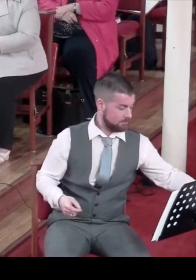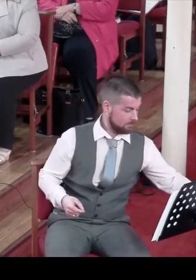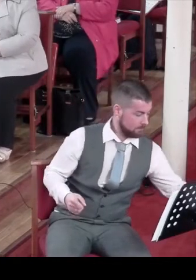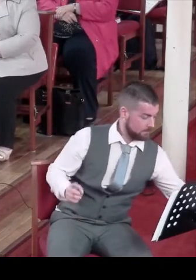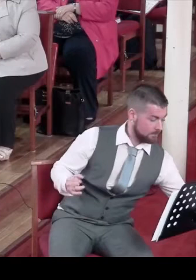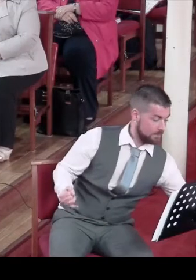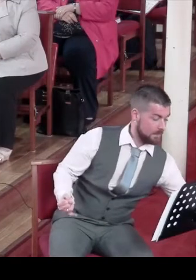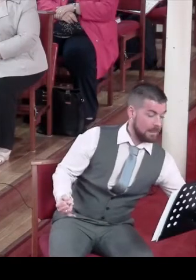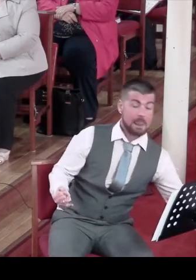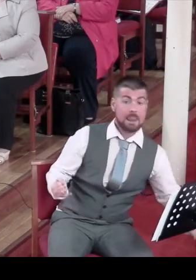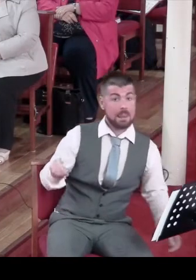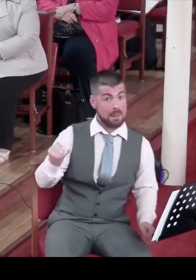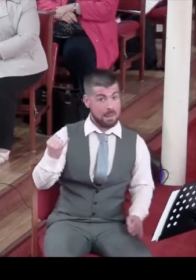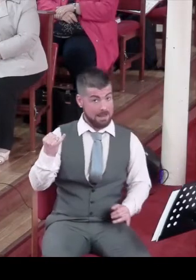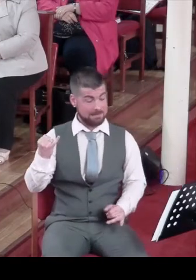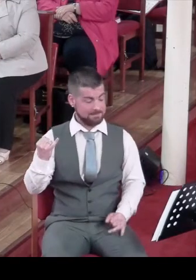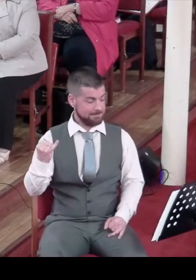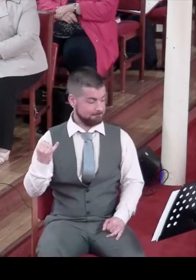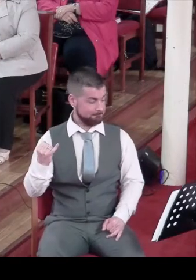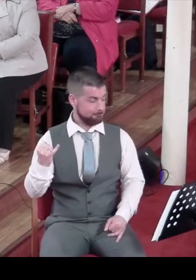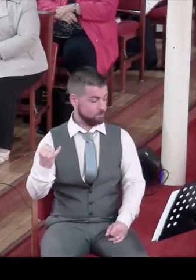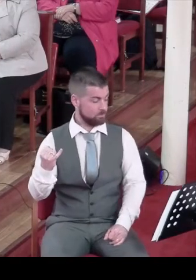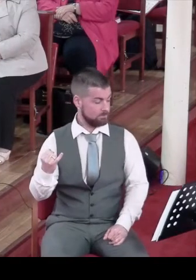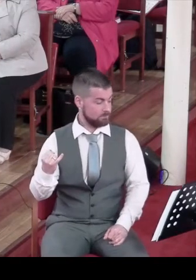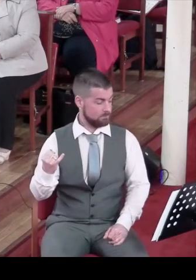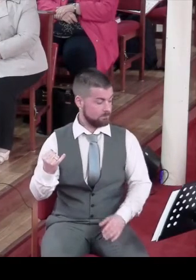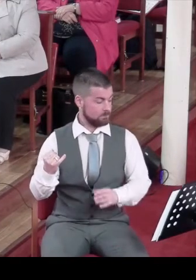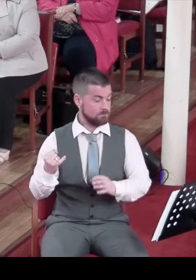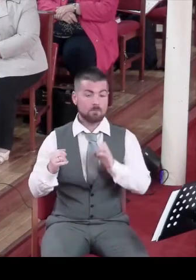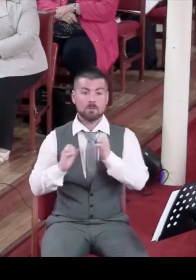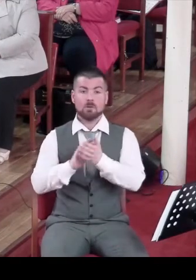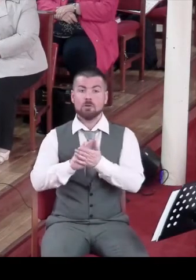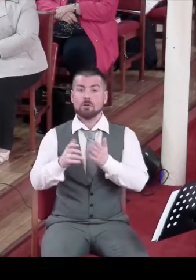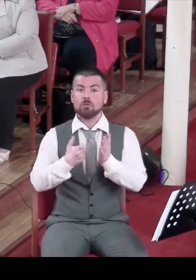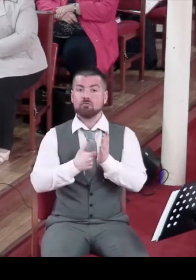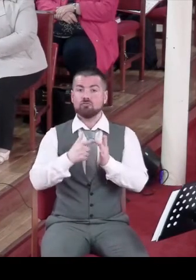And last, but certainly not least, Christina.